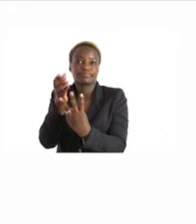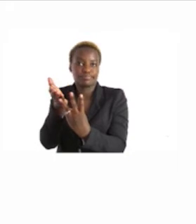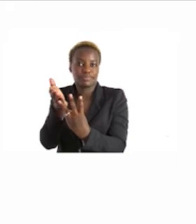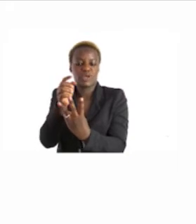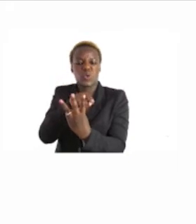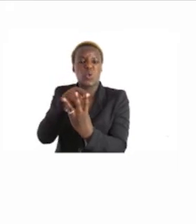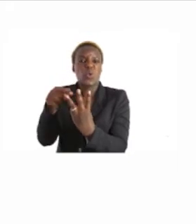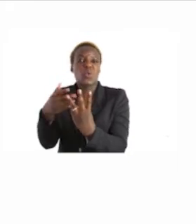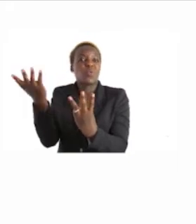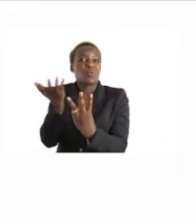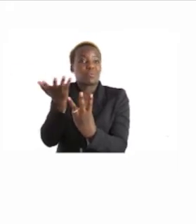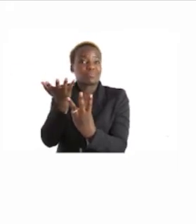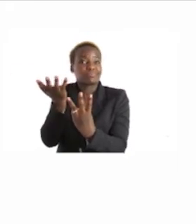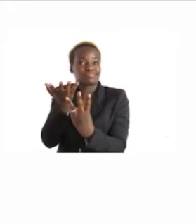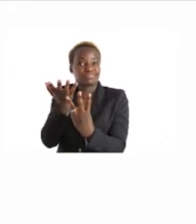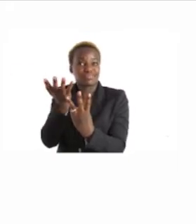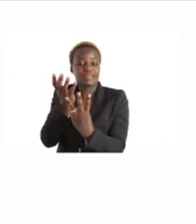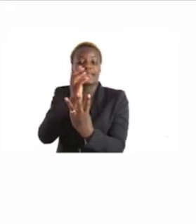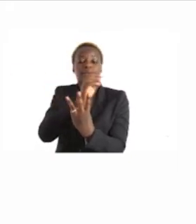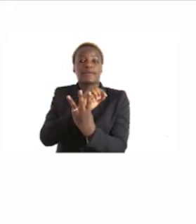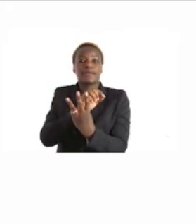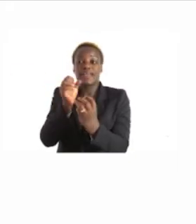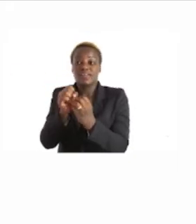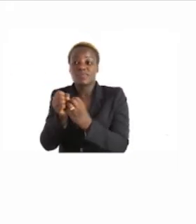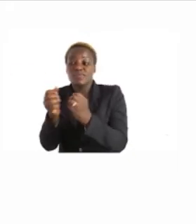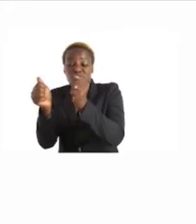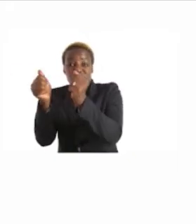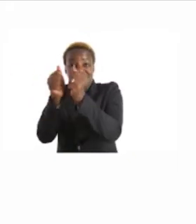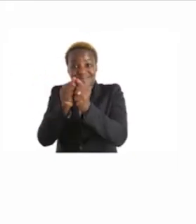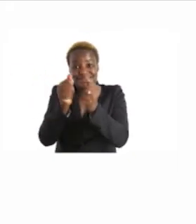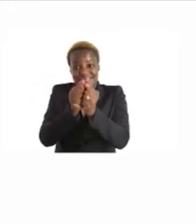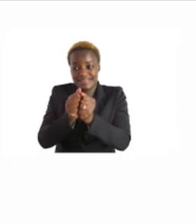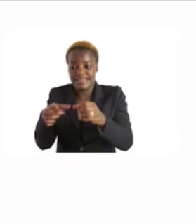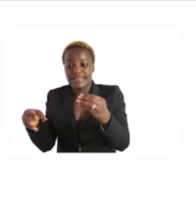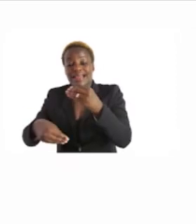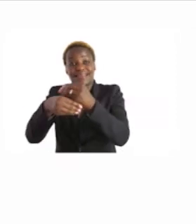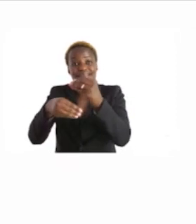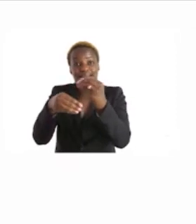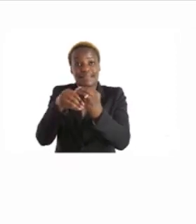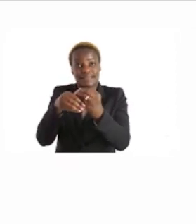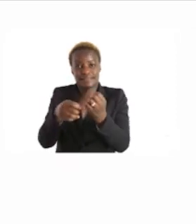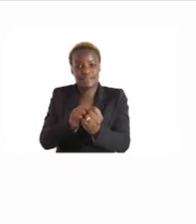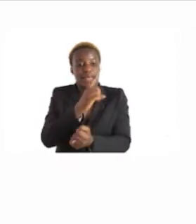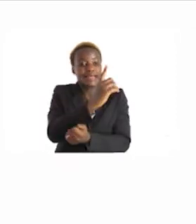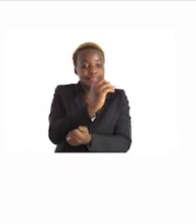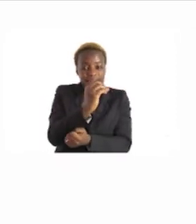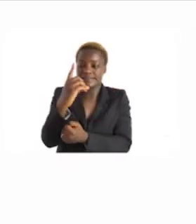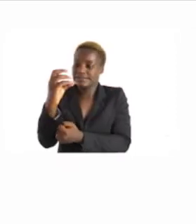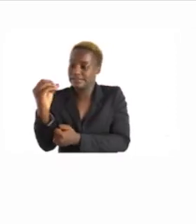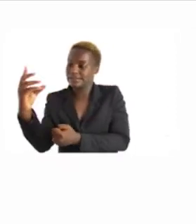The value, it means if we have to add 3 tens together, we will have 30.